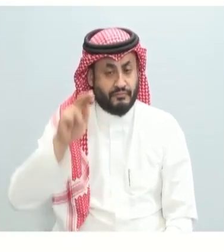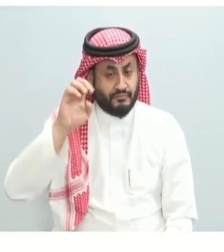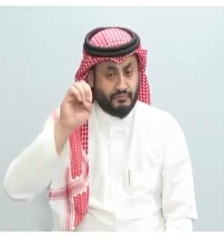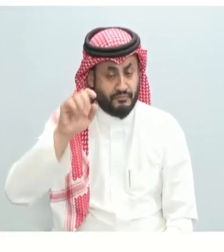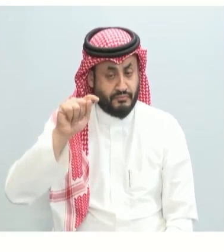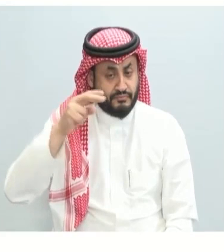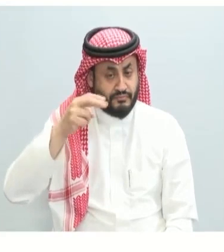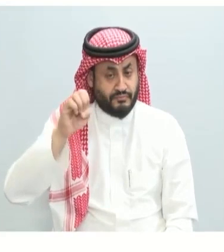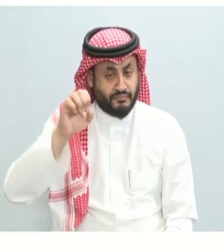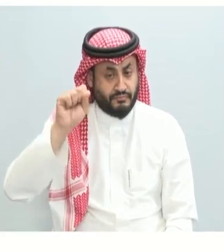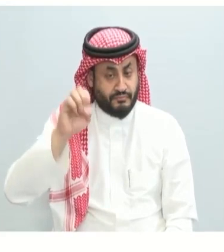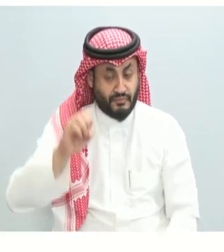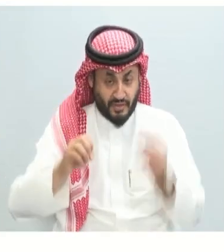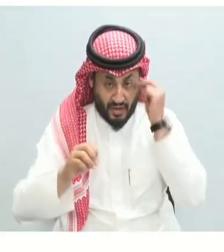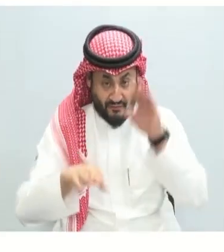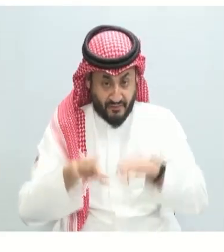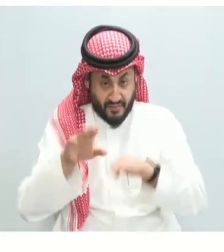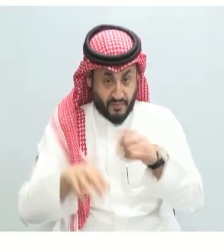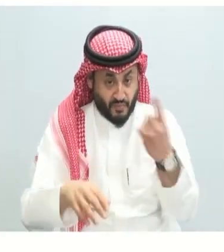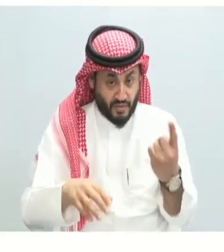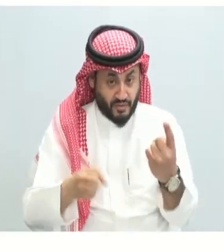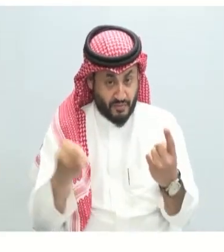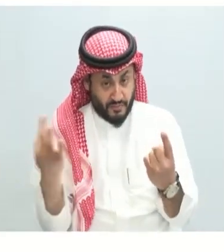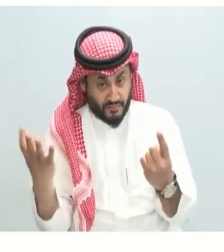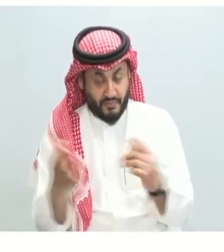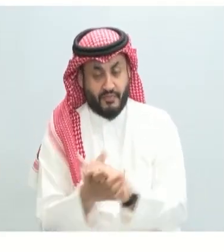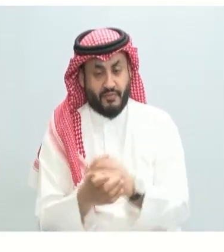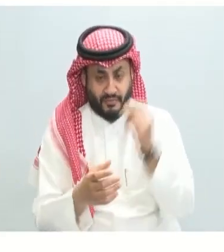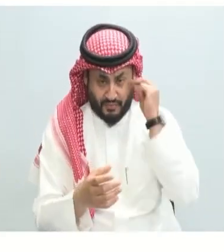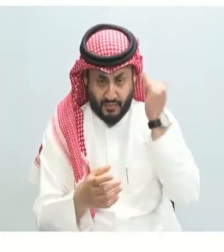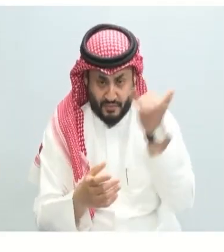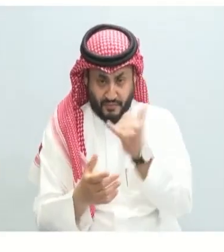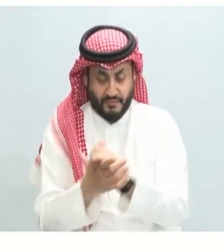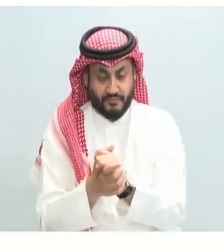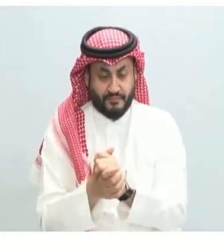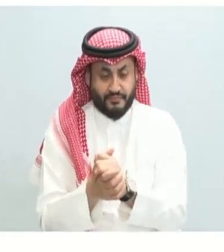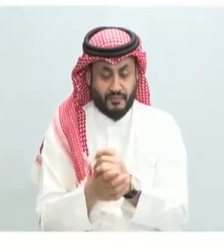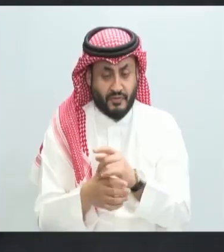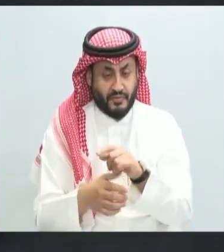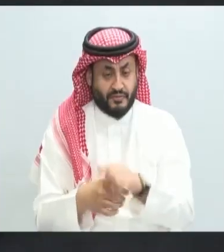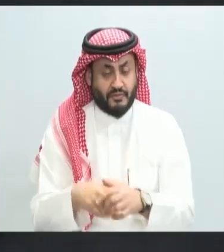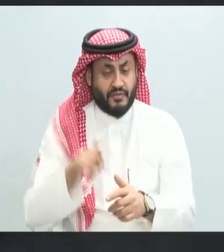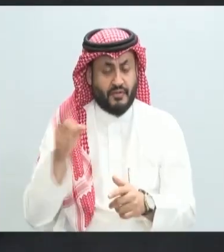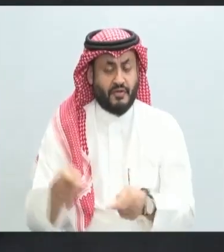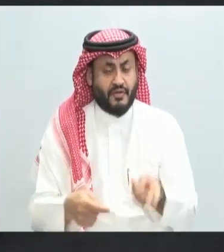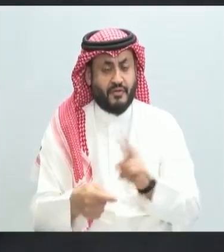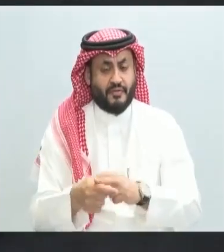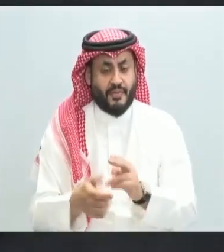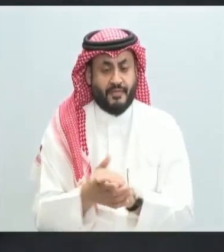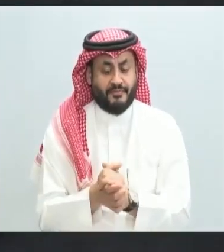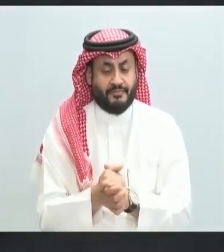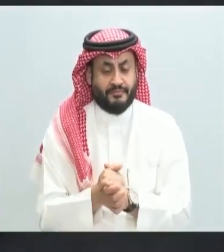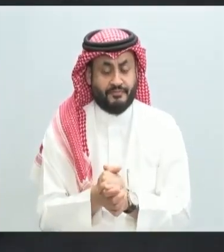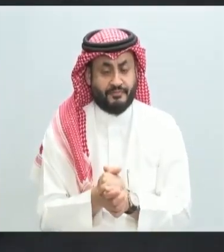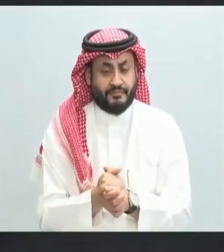are watches. So, it is important that you ask these questions to practice them, whether in